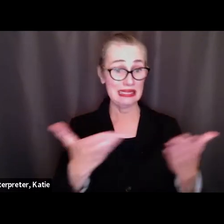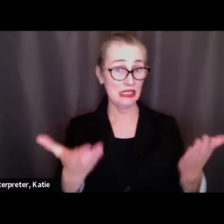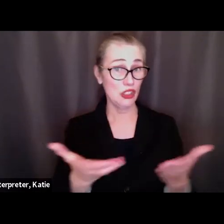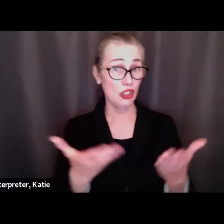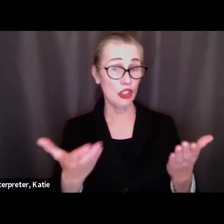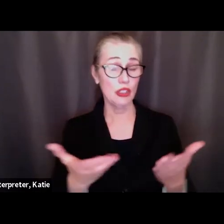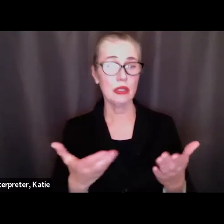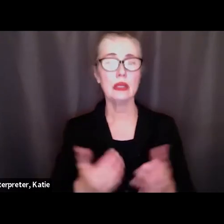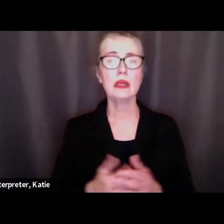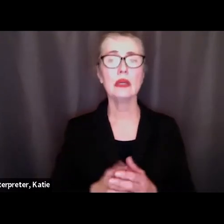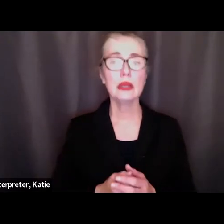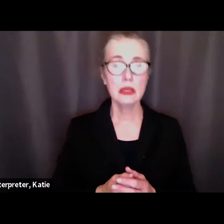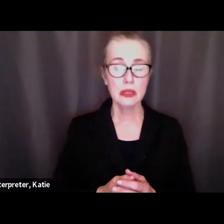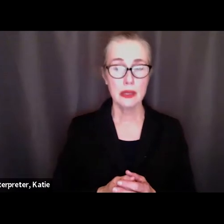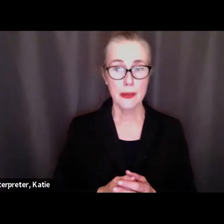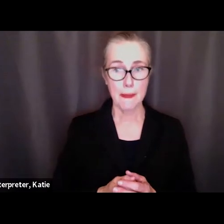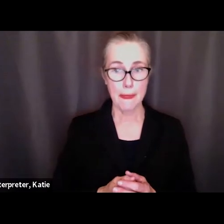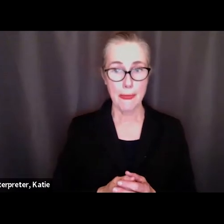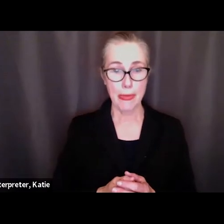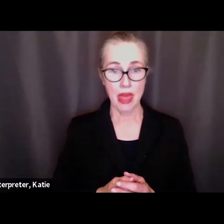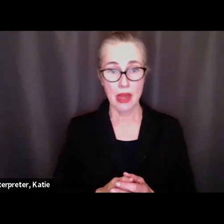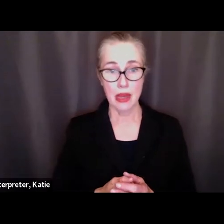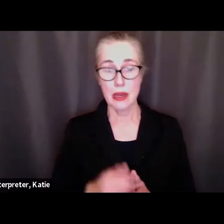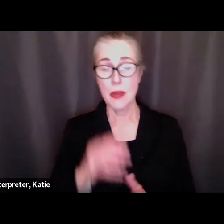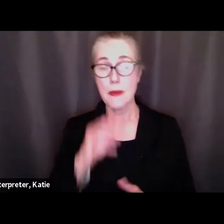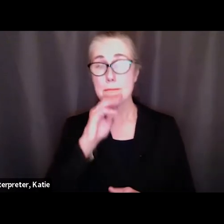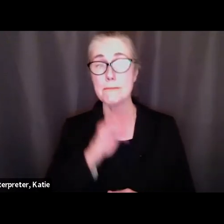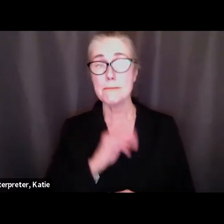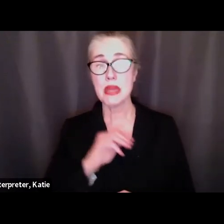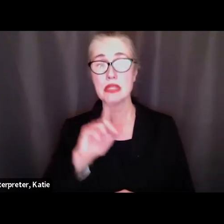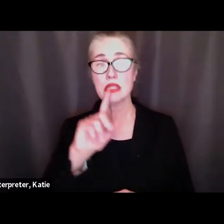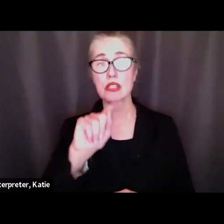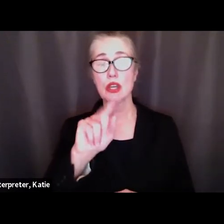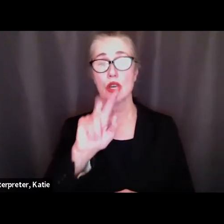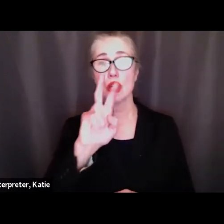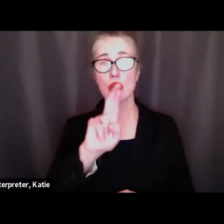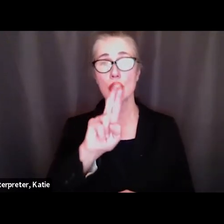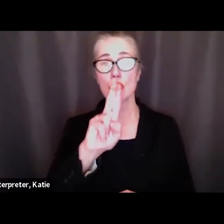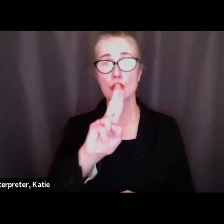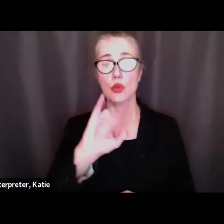yes he should be online one moment